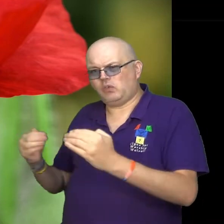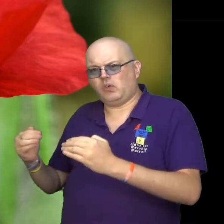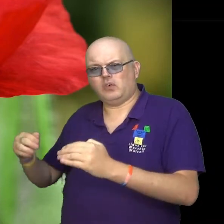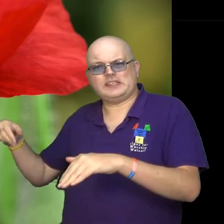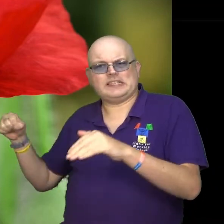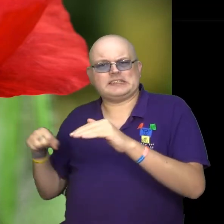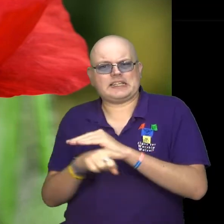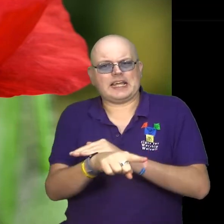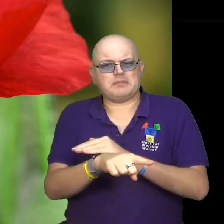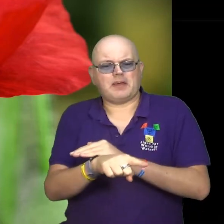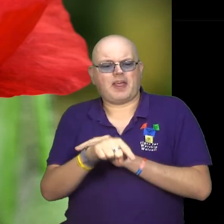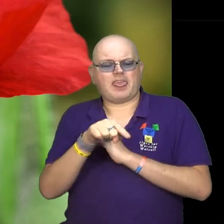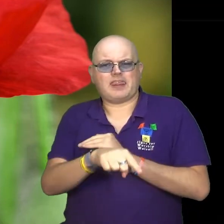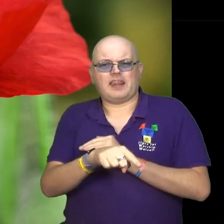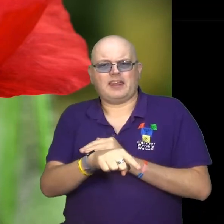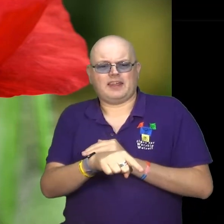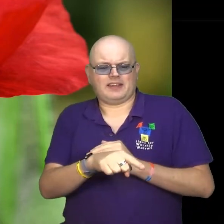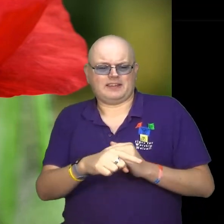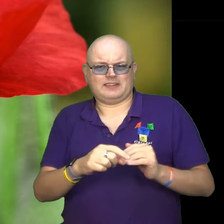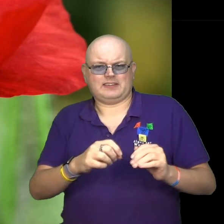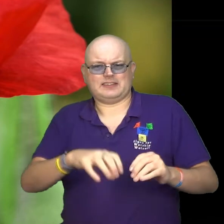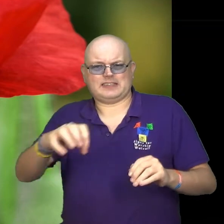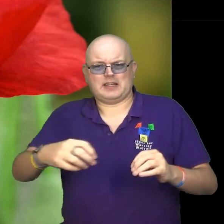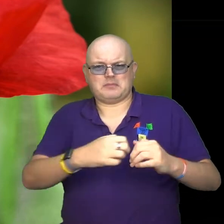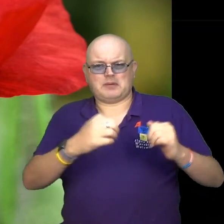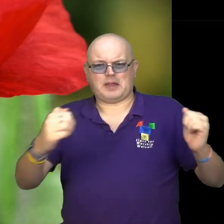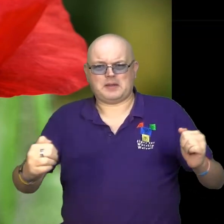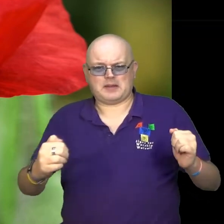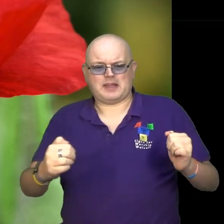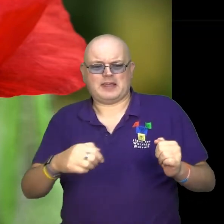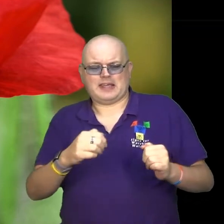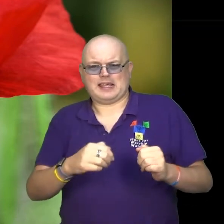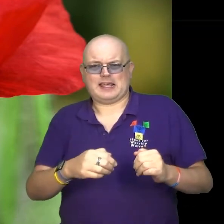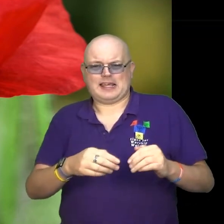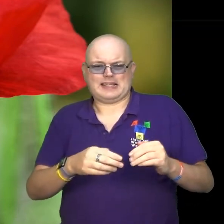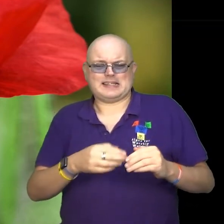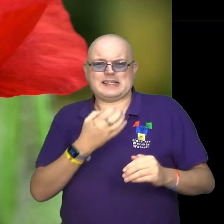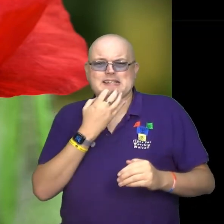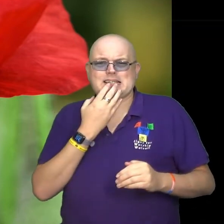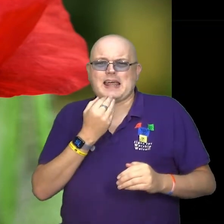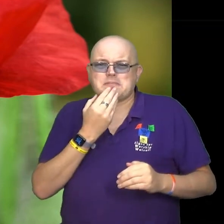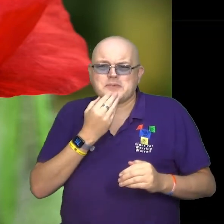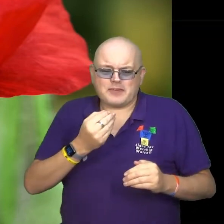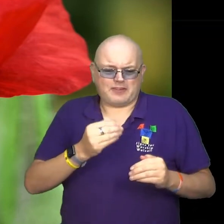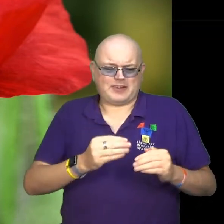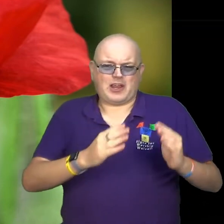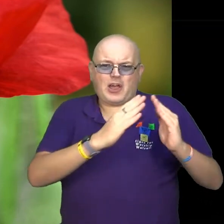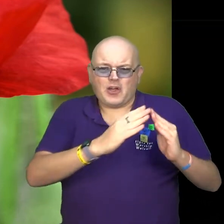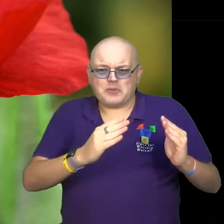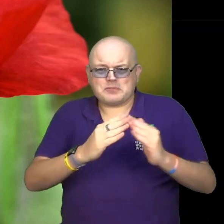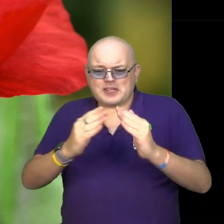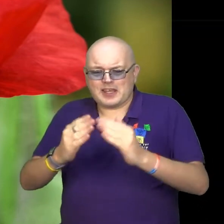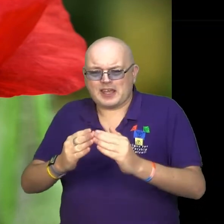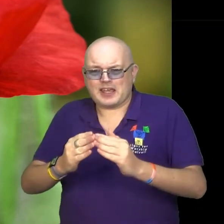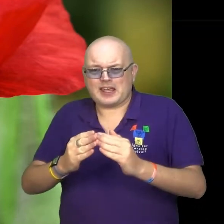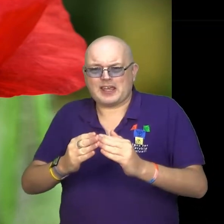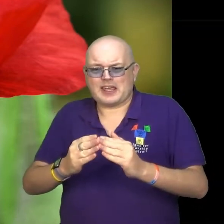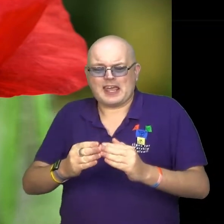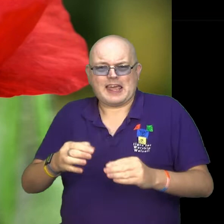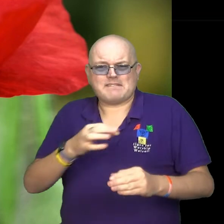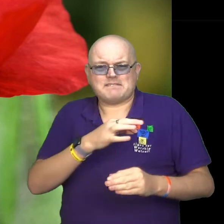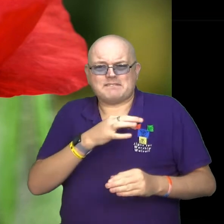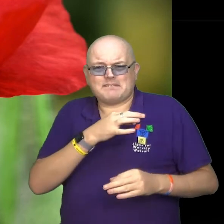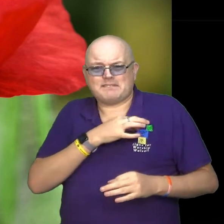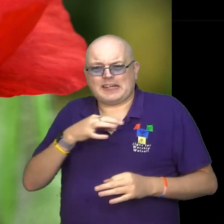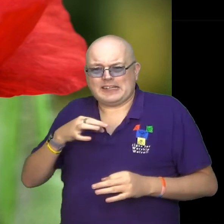countries who are living in destroyed homes, in makeshift tents and shelters, and have little access